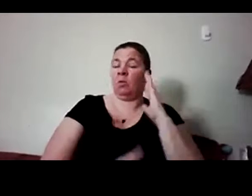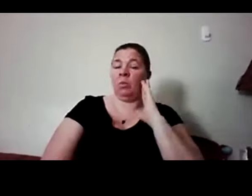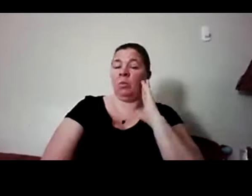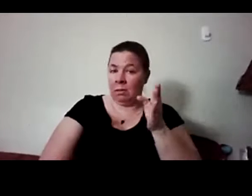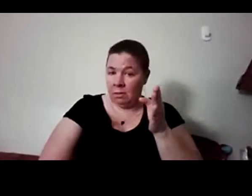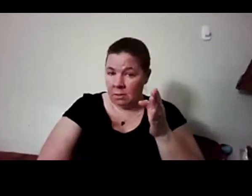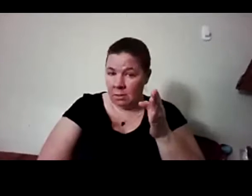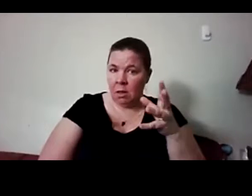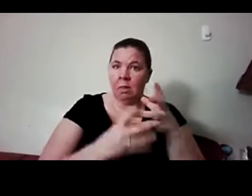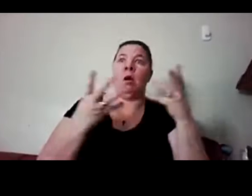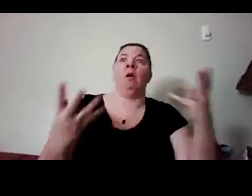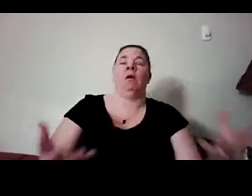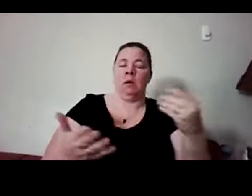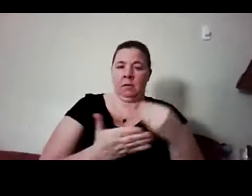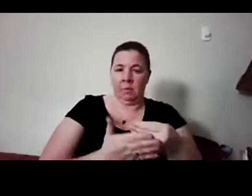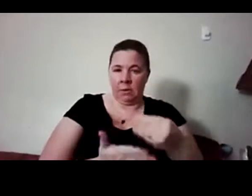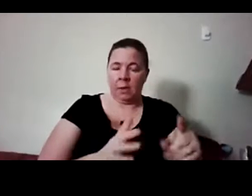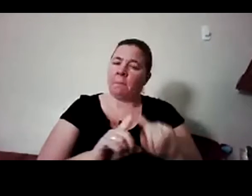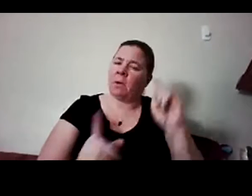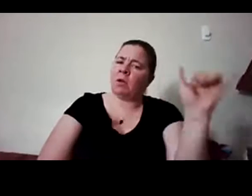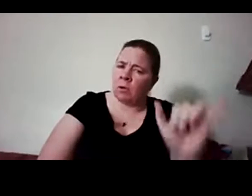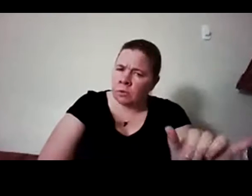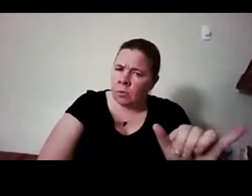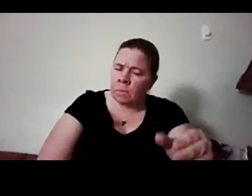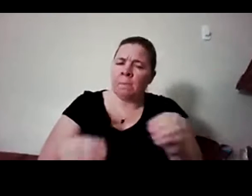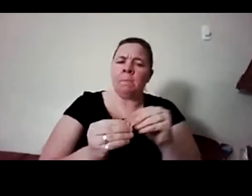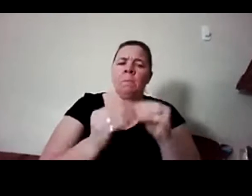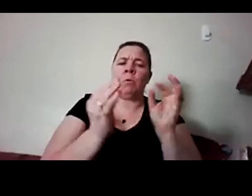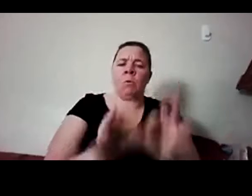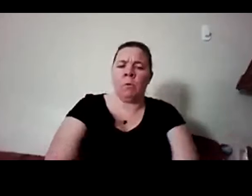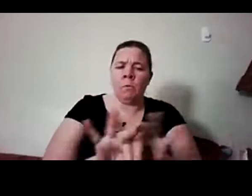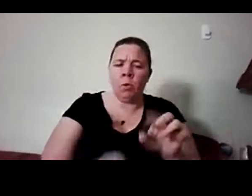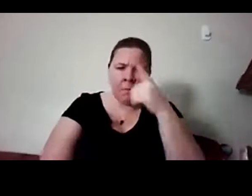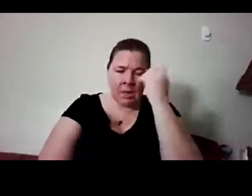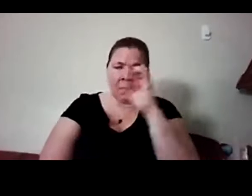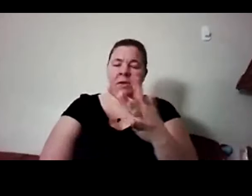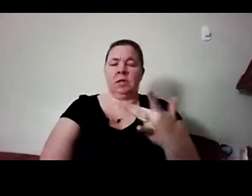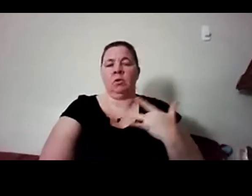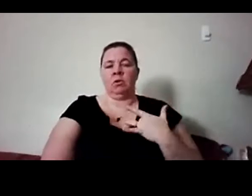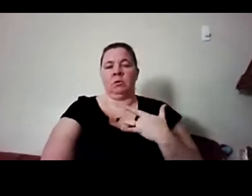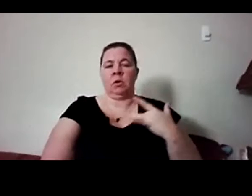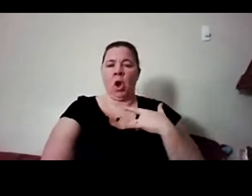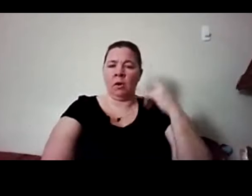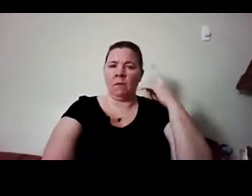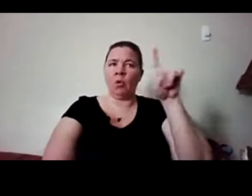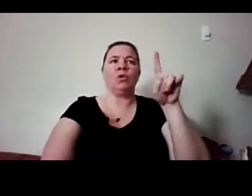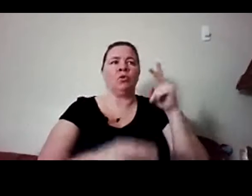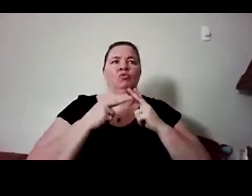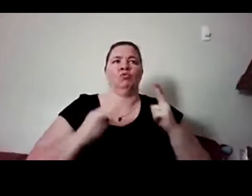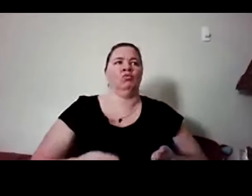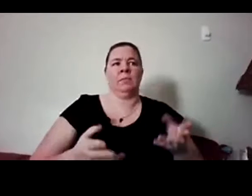money, but also, and more importantly, because of his heart for humanity, his heart for